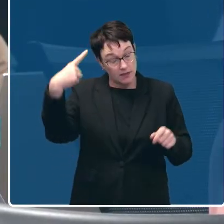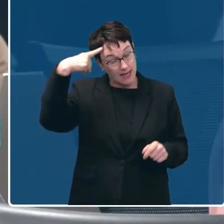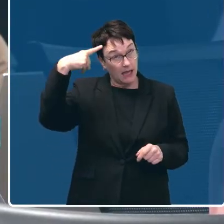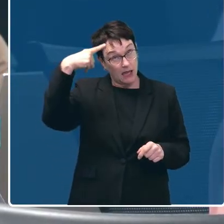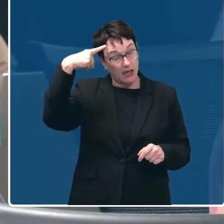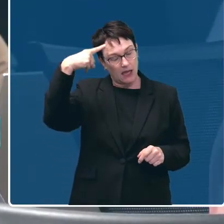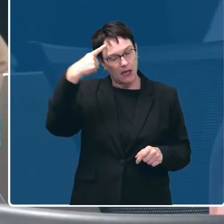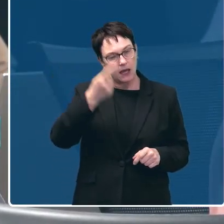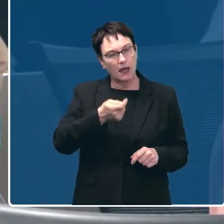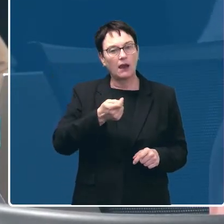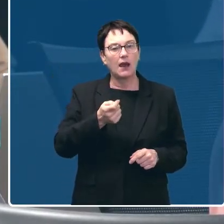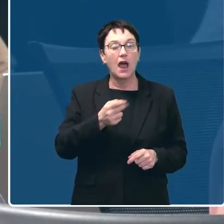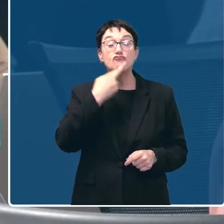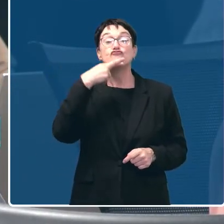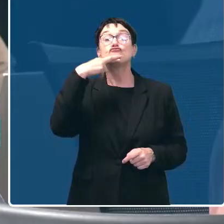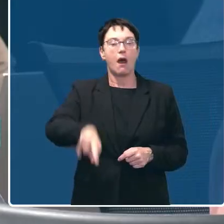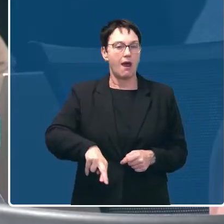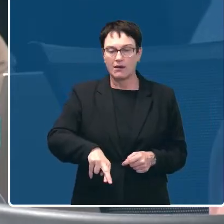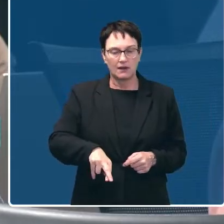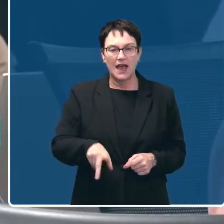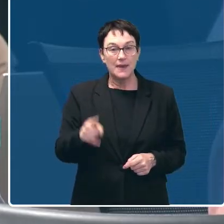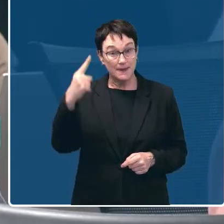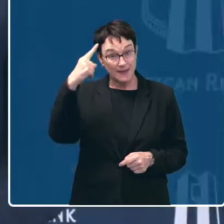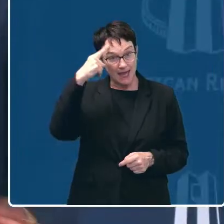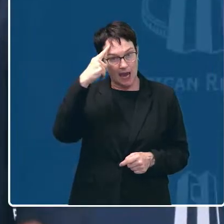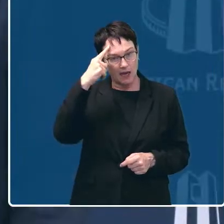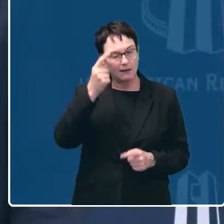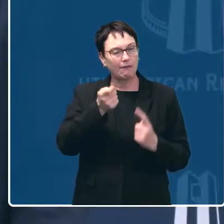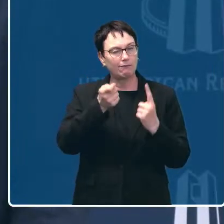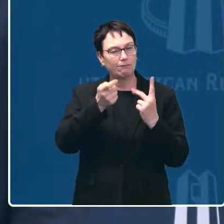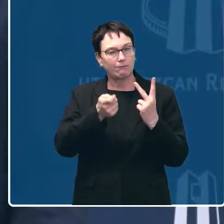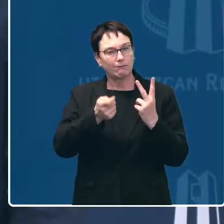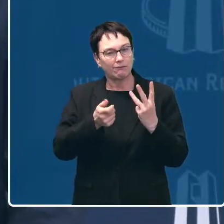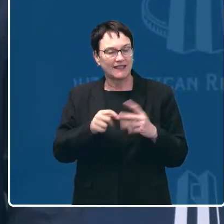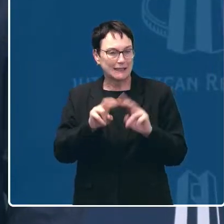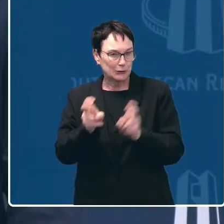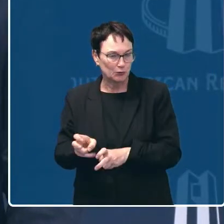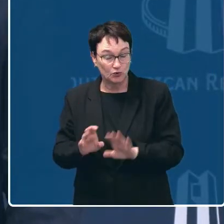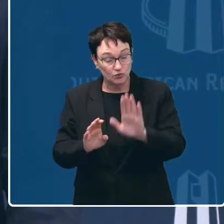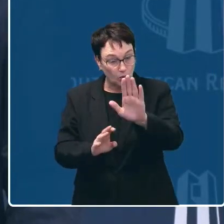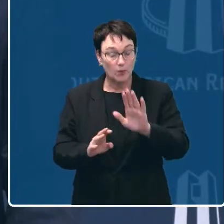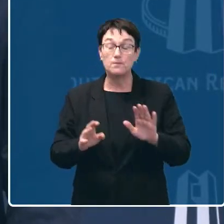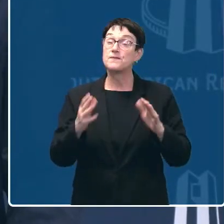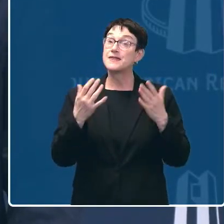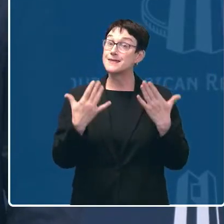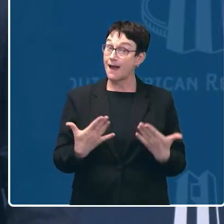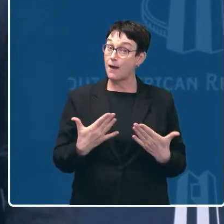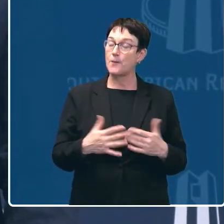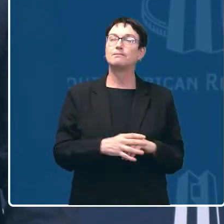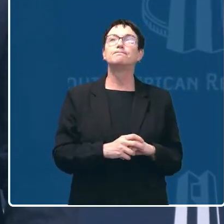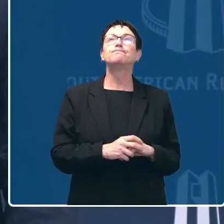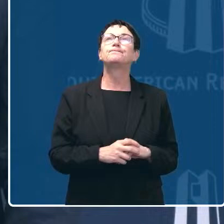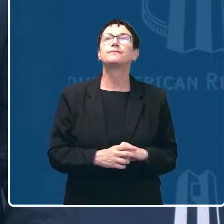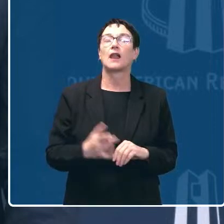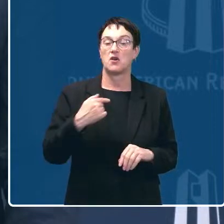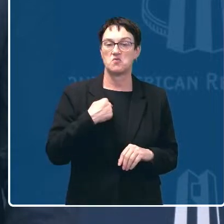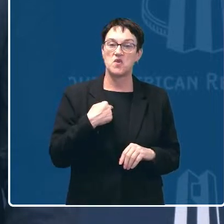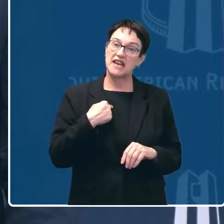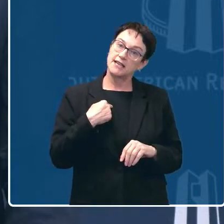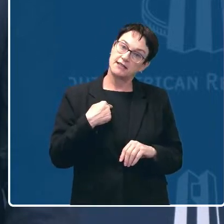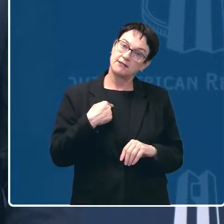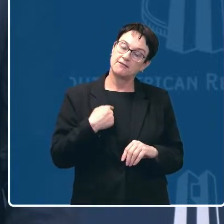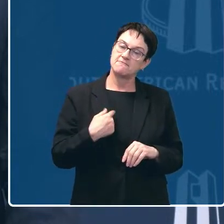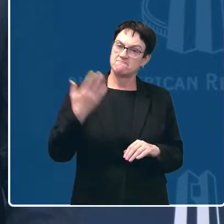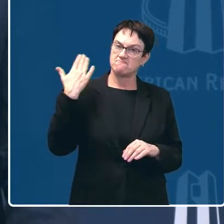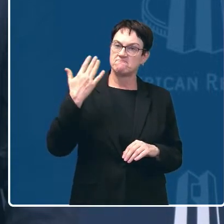will then often have to come down to, in the scenario we say that instead of the 7% that we